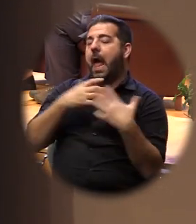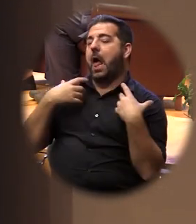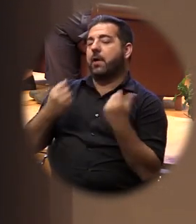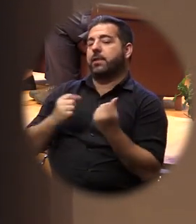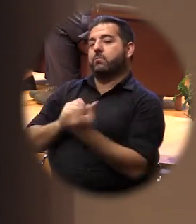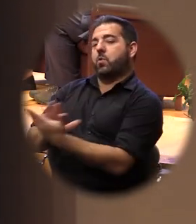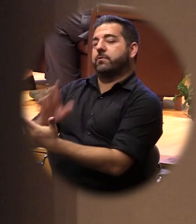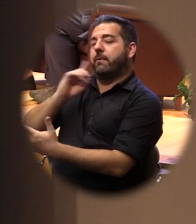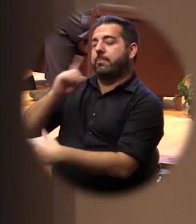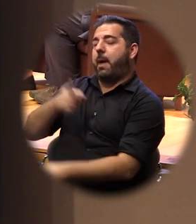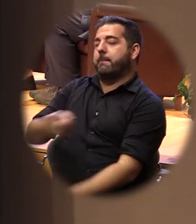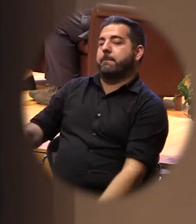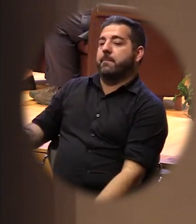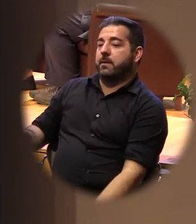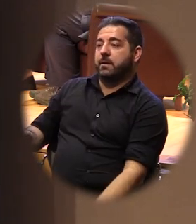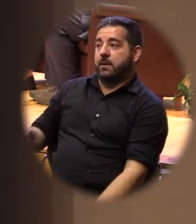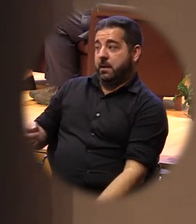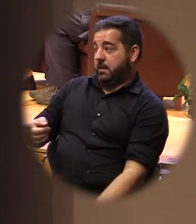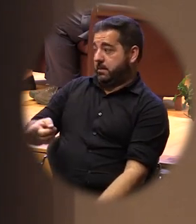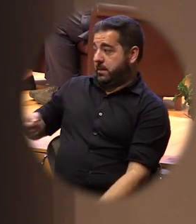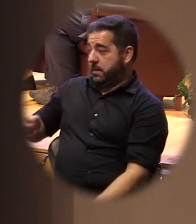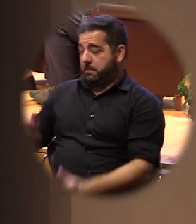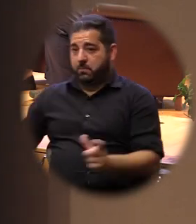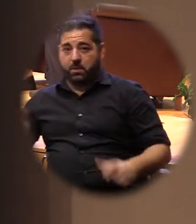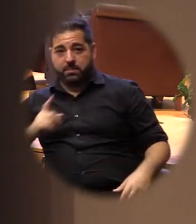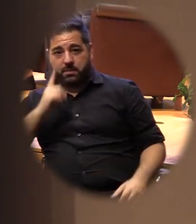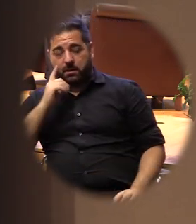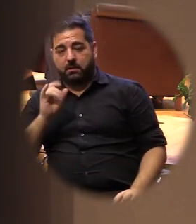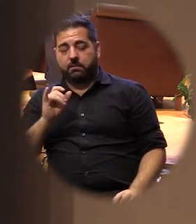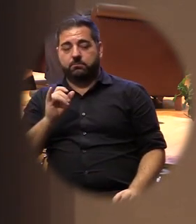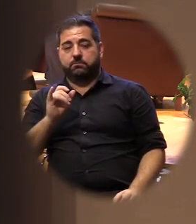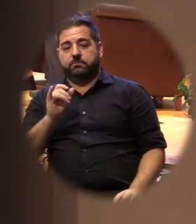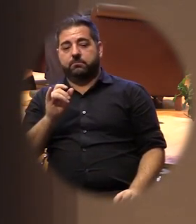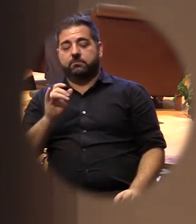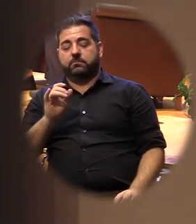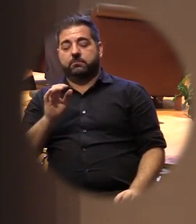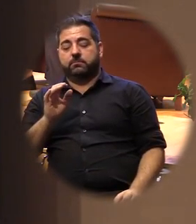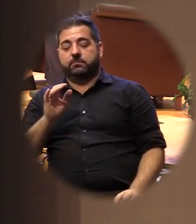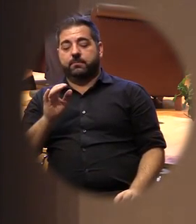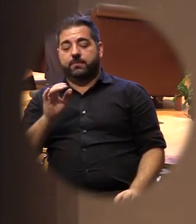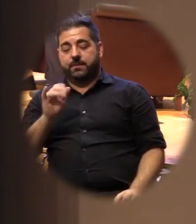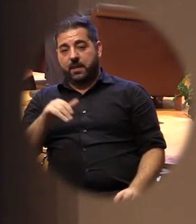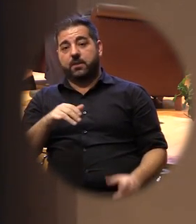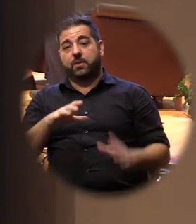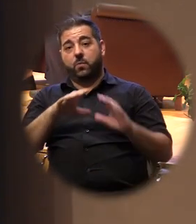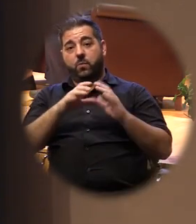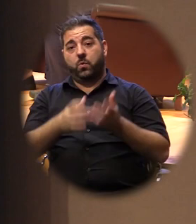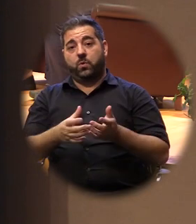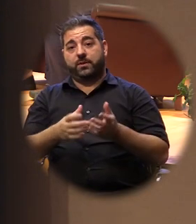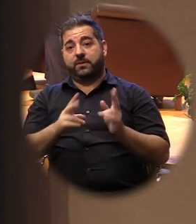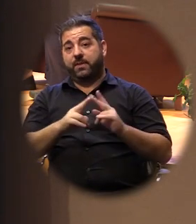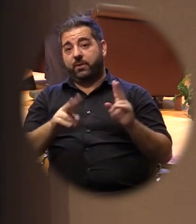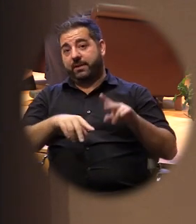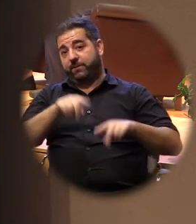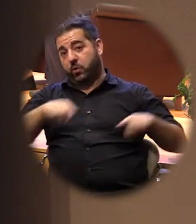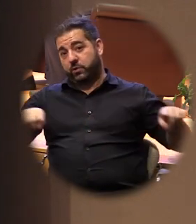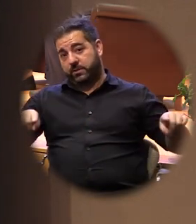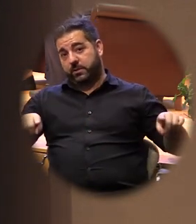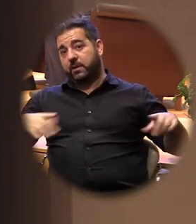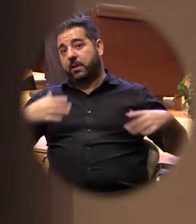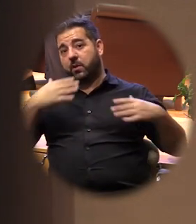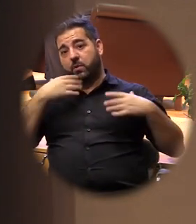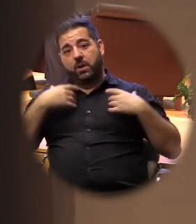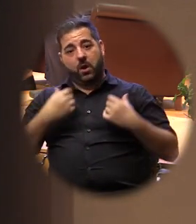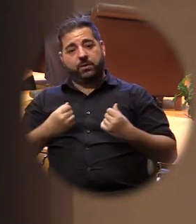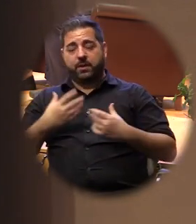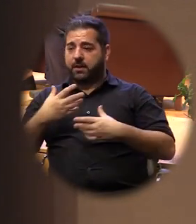go. And for other people who think that the world is really quite diverse and good health